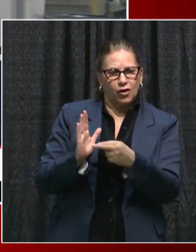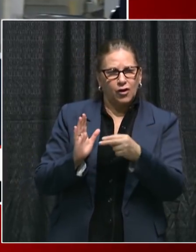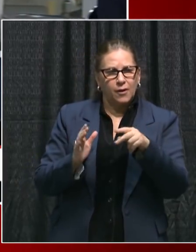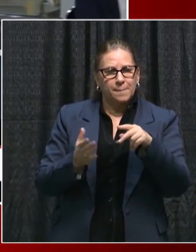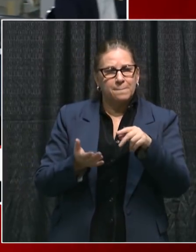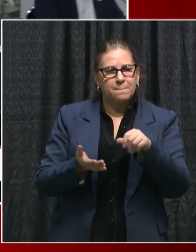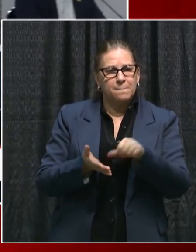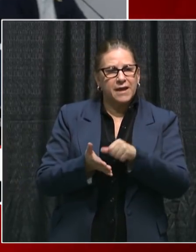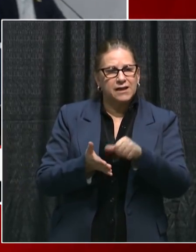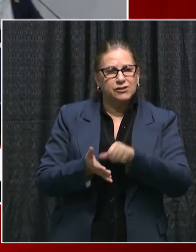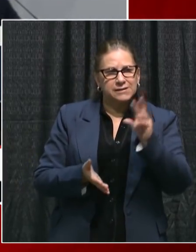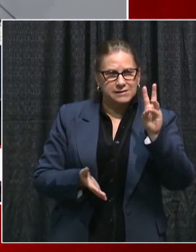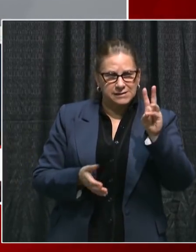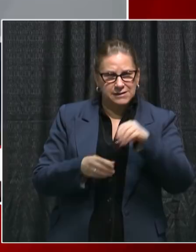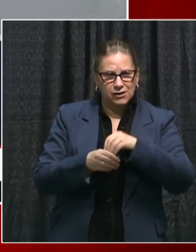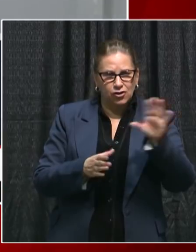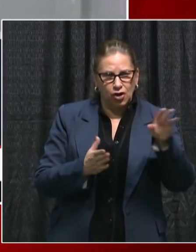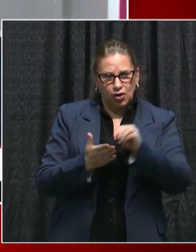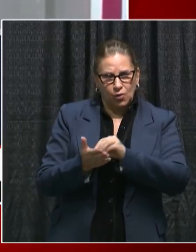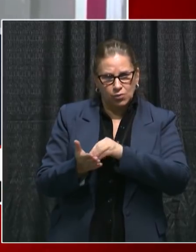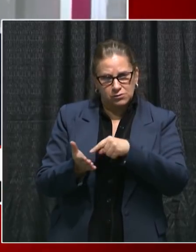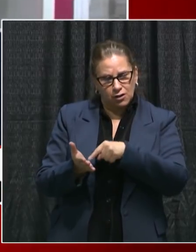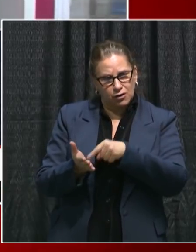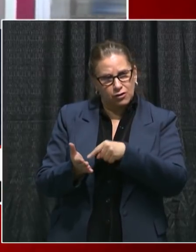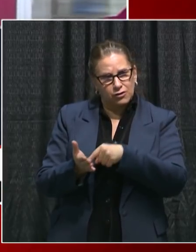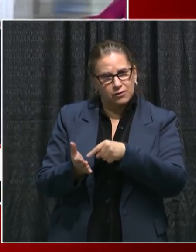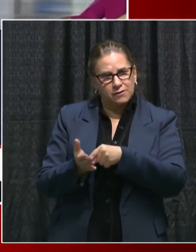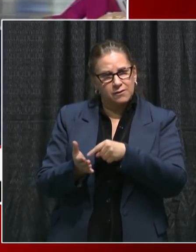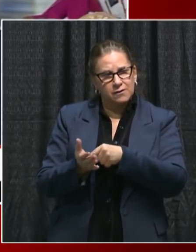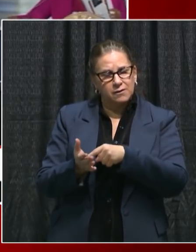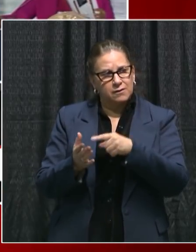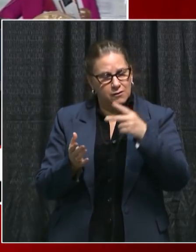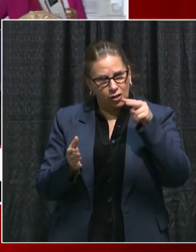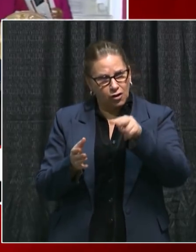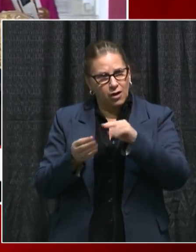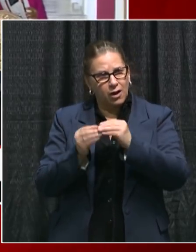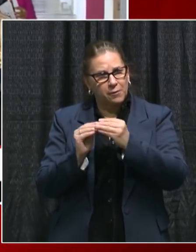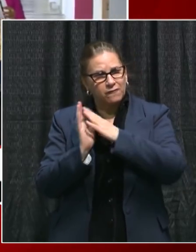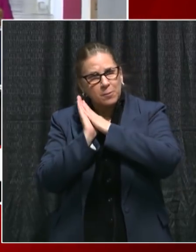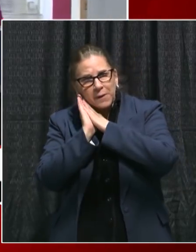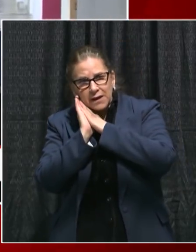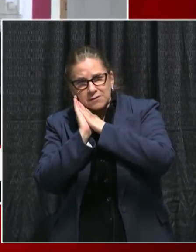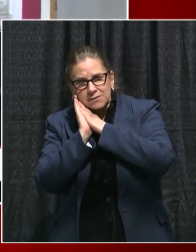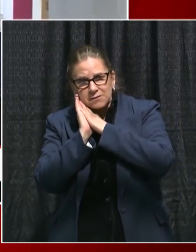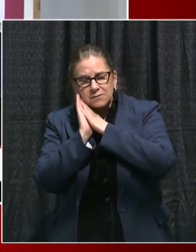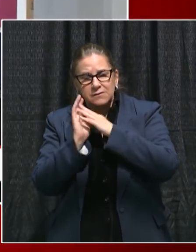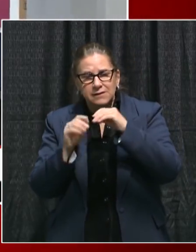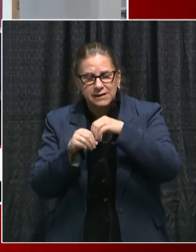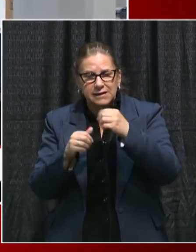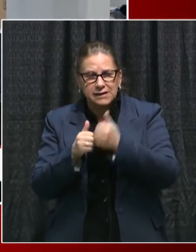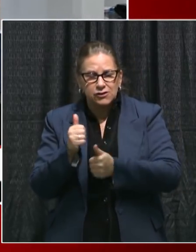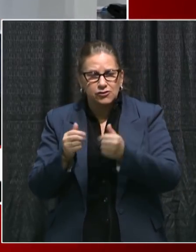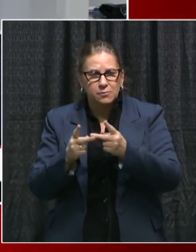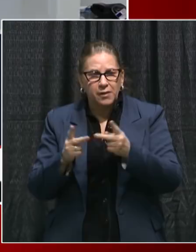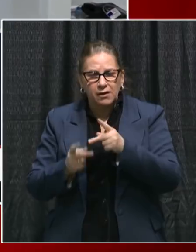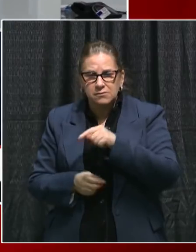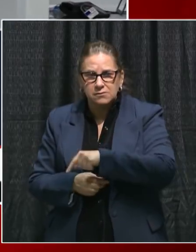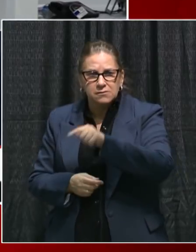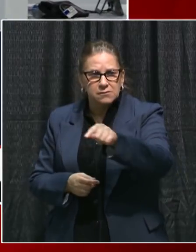you will notice the number of surge beds delivered for each facility, including the United Medical Center.